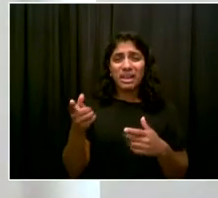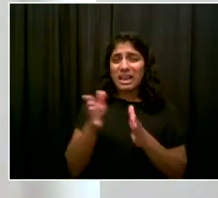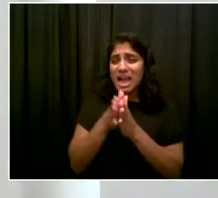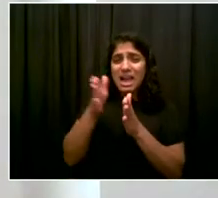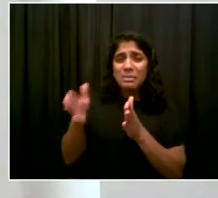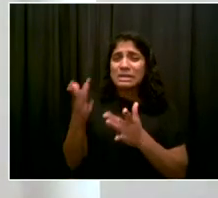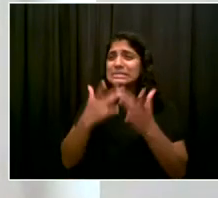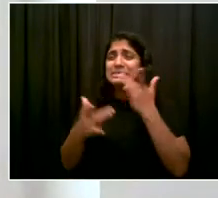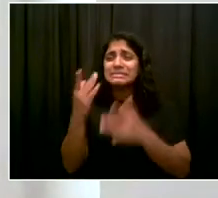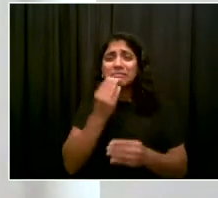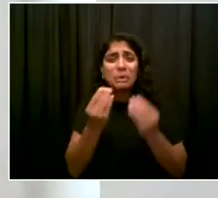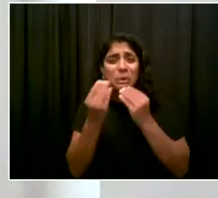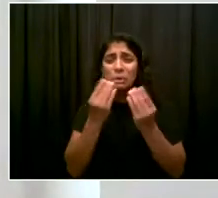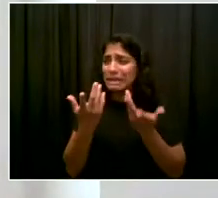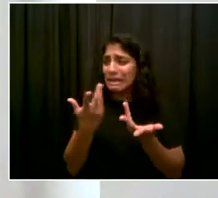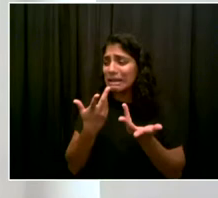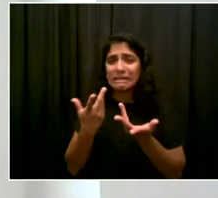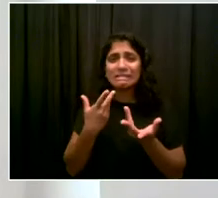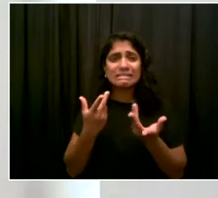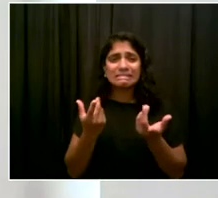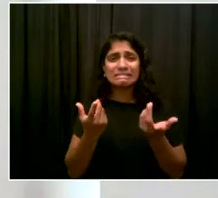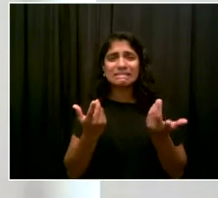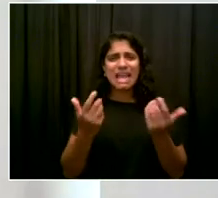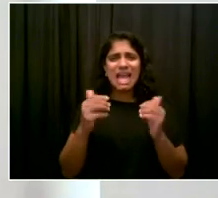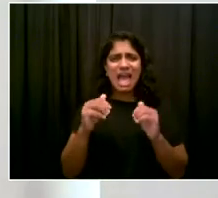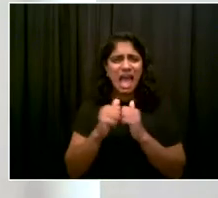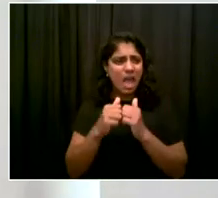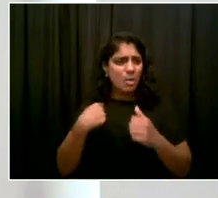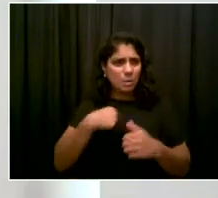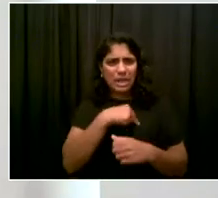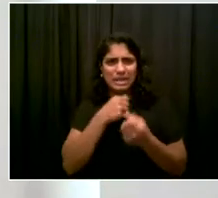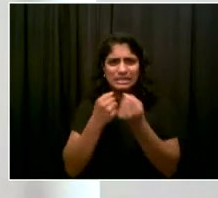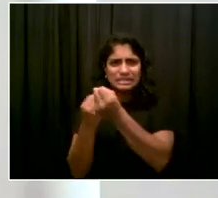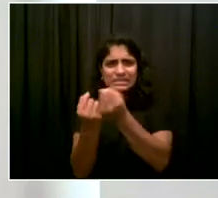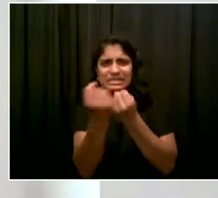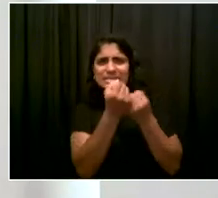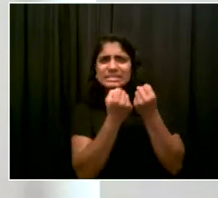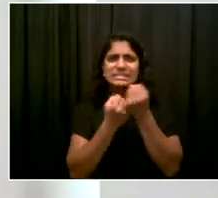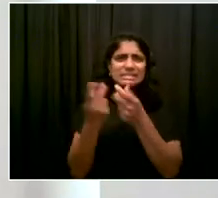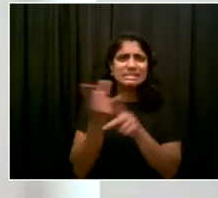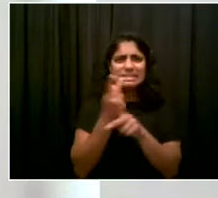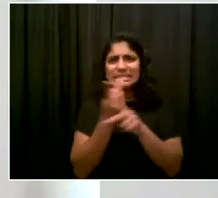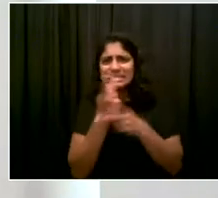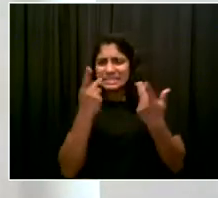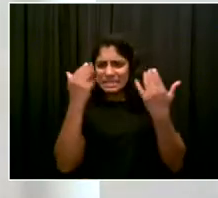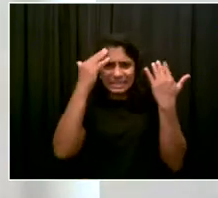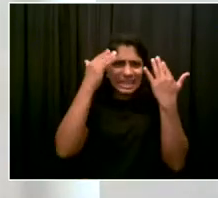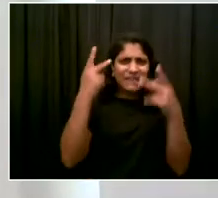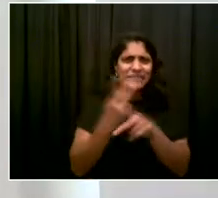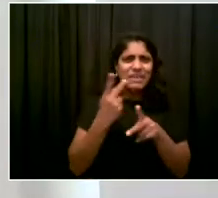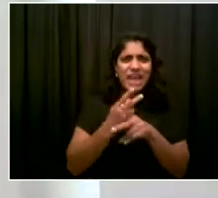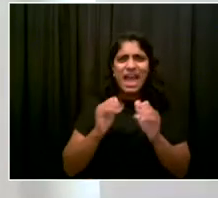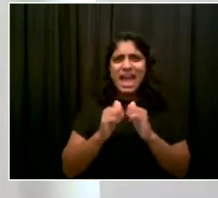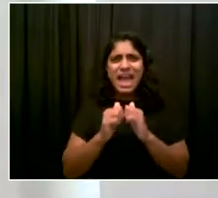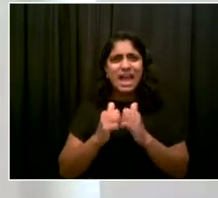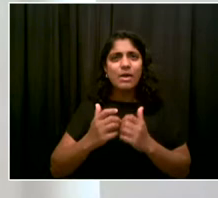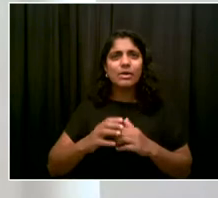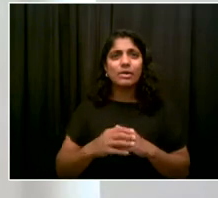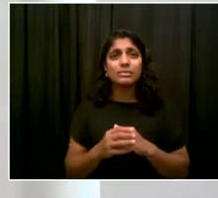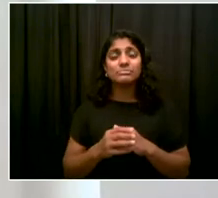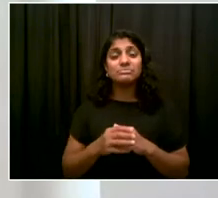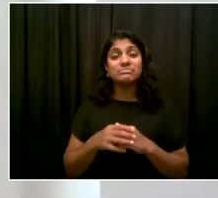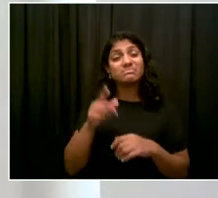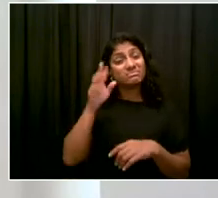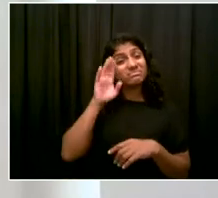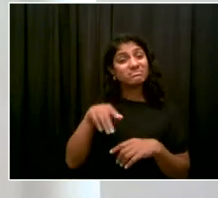of so many of our neighbors, my neighbors here in the Bronx, were impacted still by their daily living, their quality of life. And